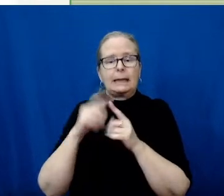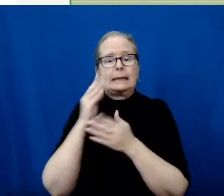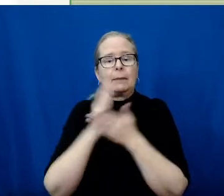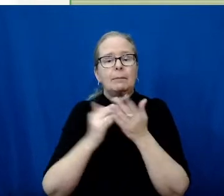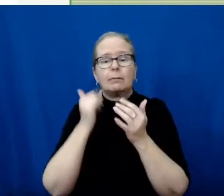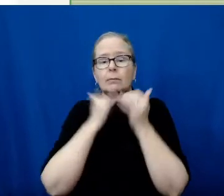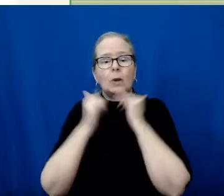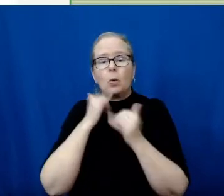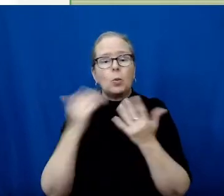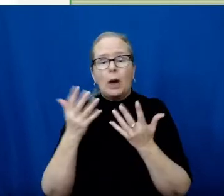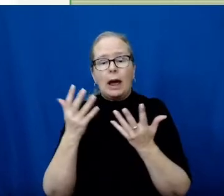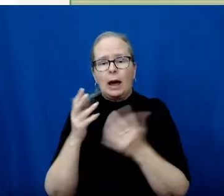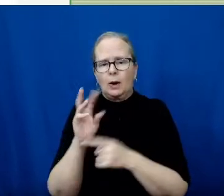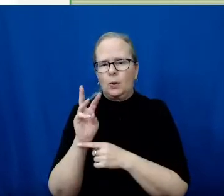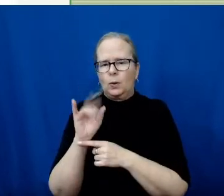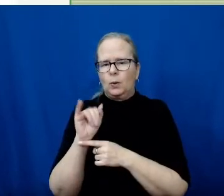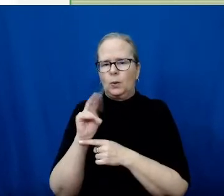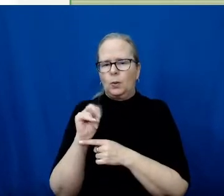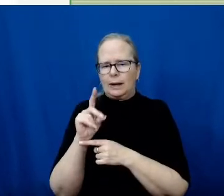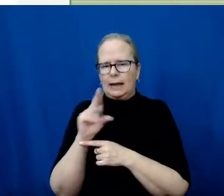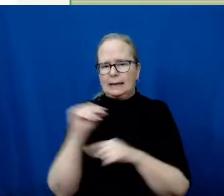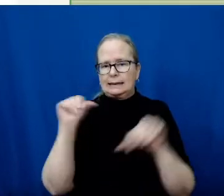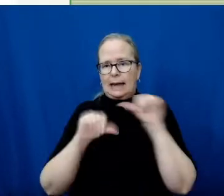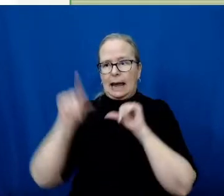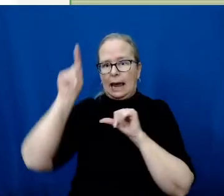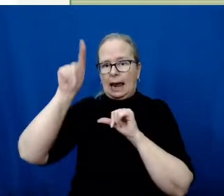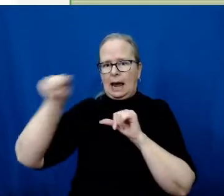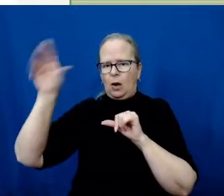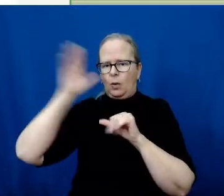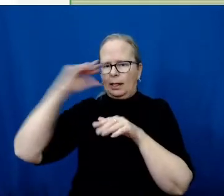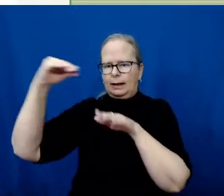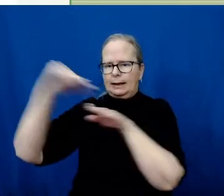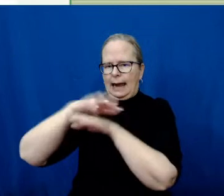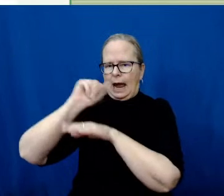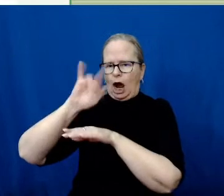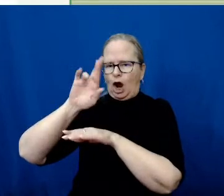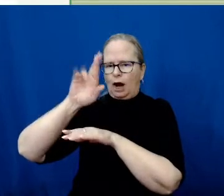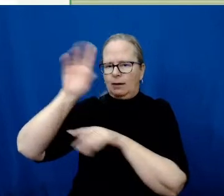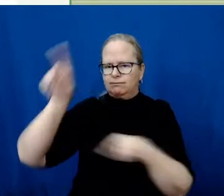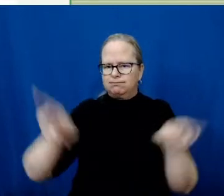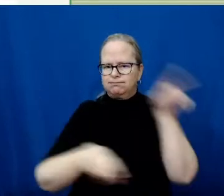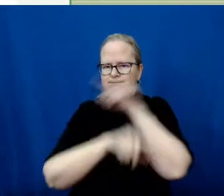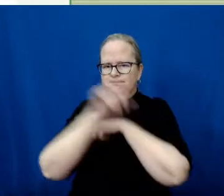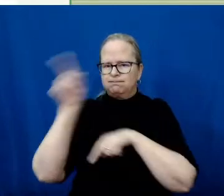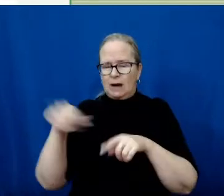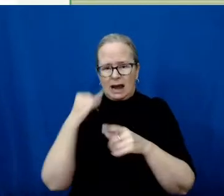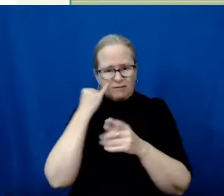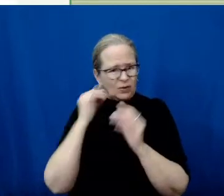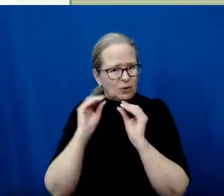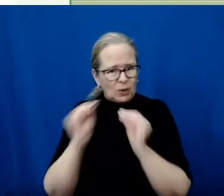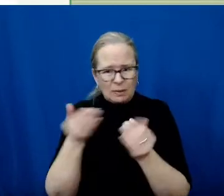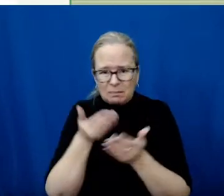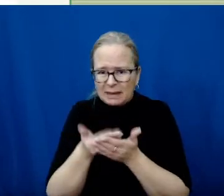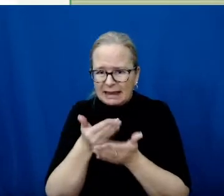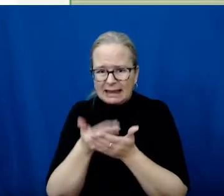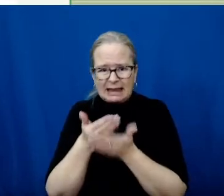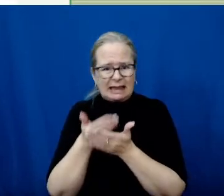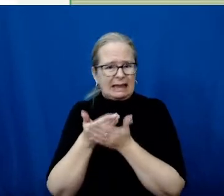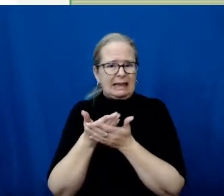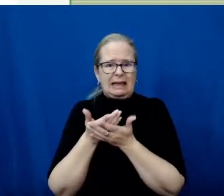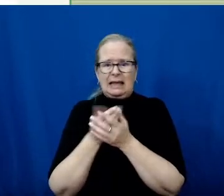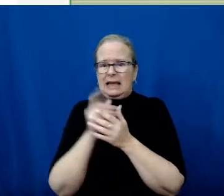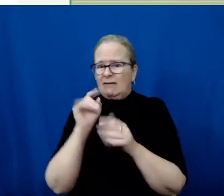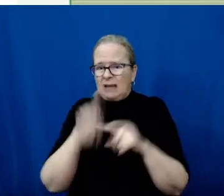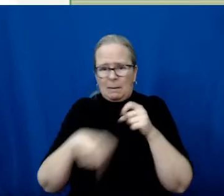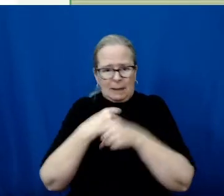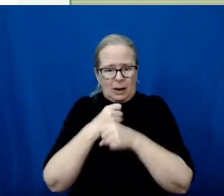the space. But if in the event that you don't have money right away to make a Corsi fan, or they're back ordered and you can't get them, you can